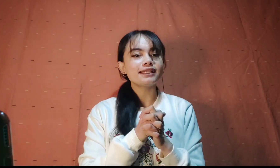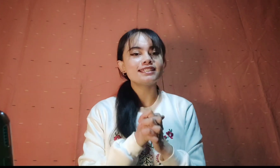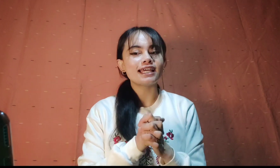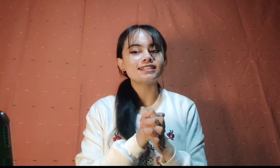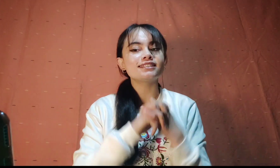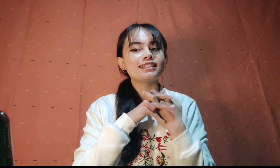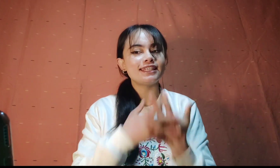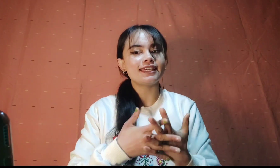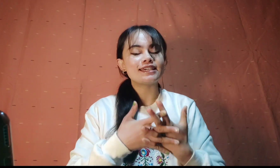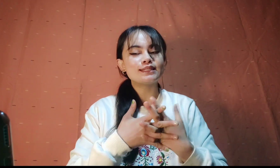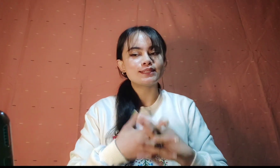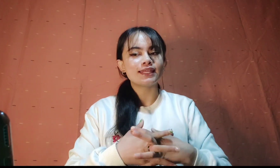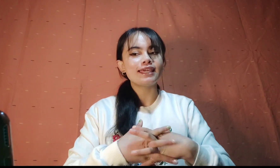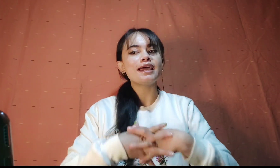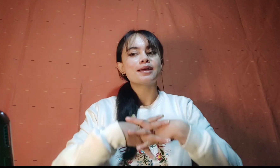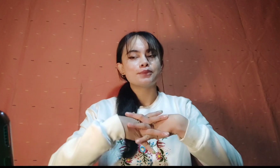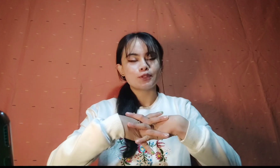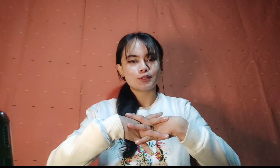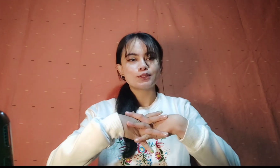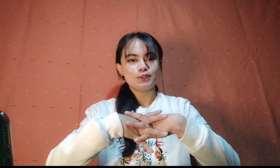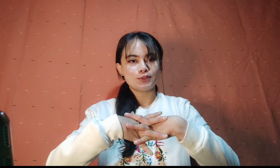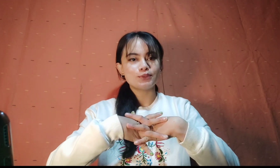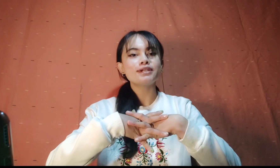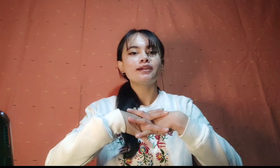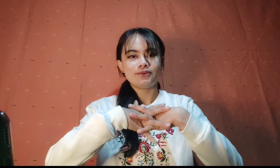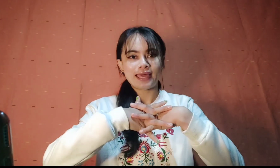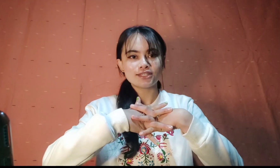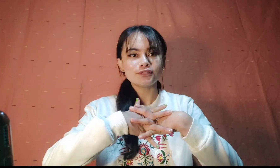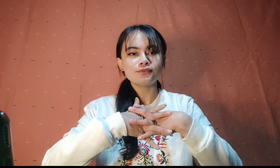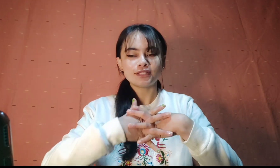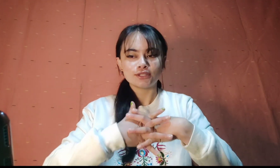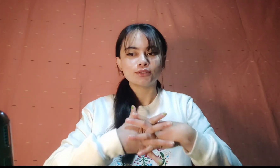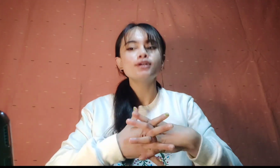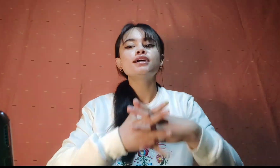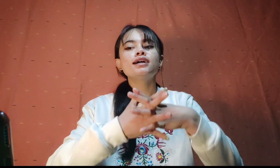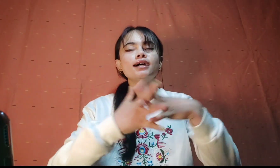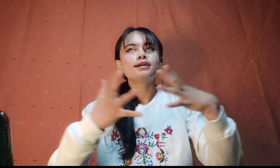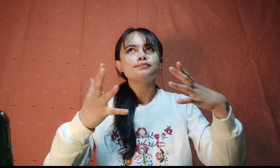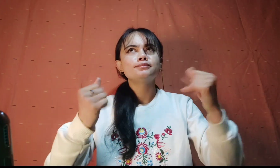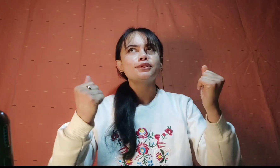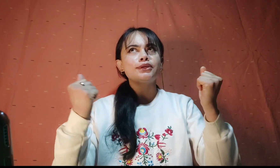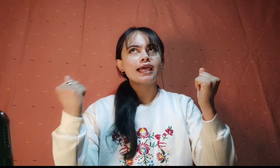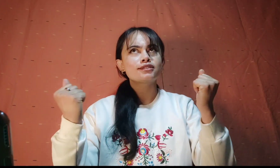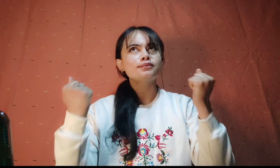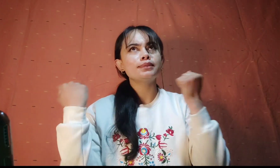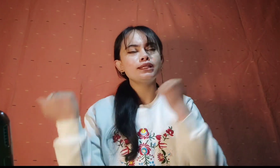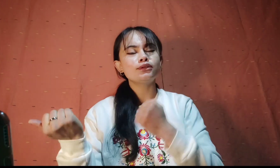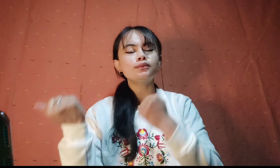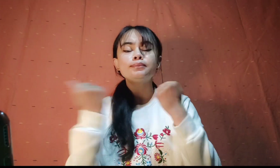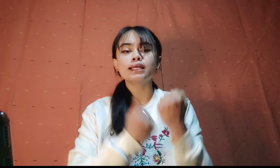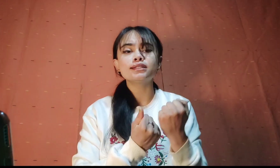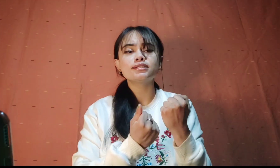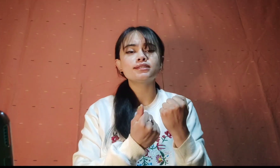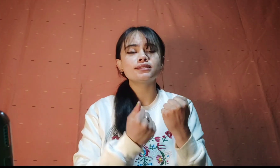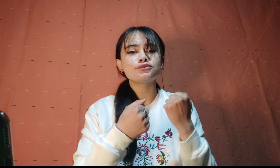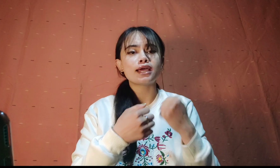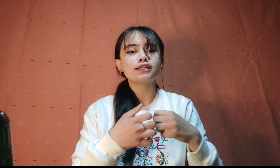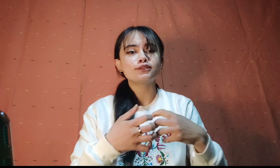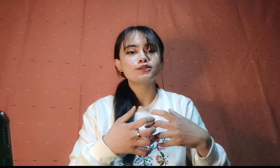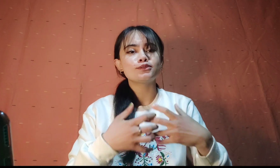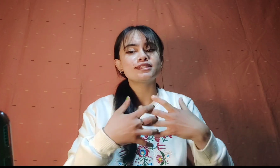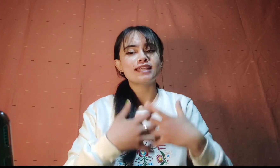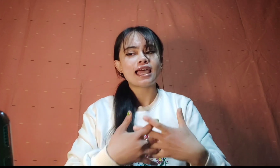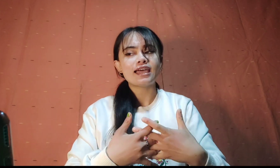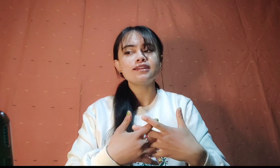can tell by the title, yes, today I'm going to do a reaction video. Reaction pani ho plus